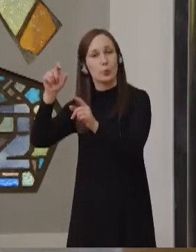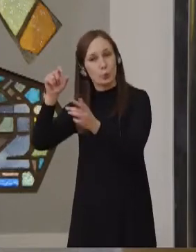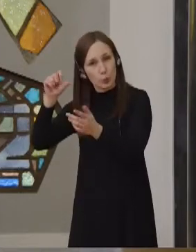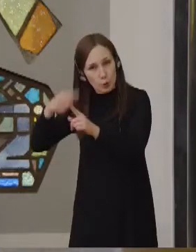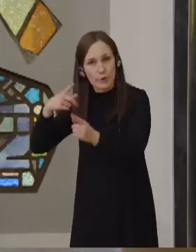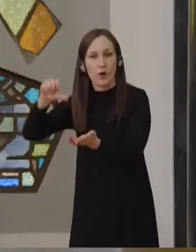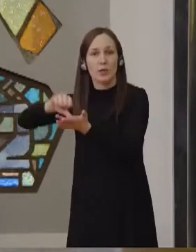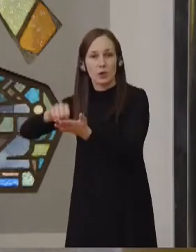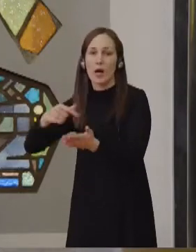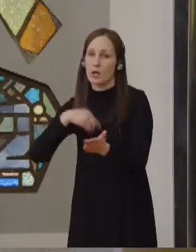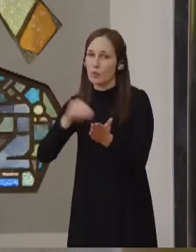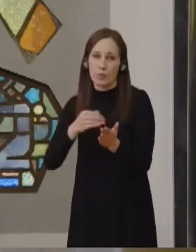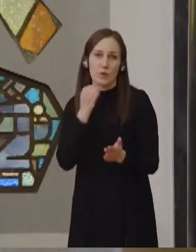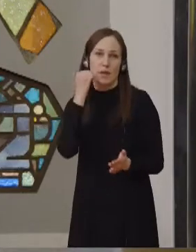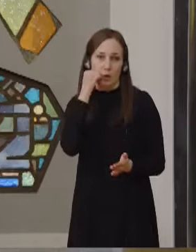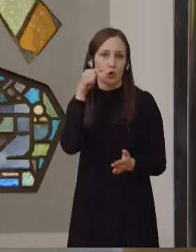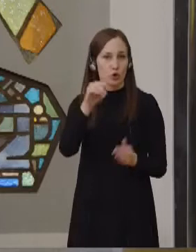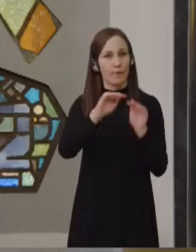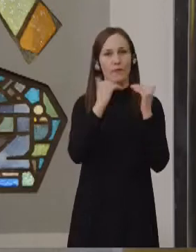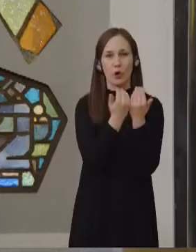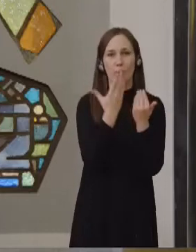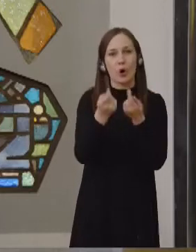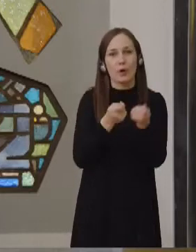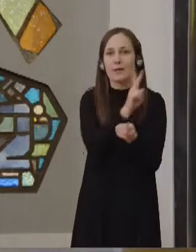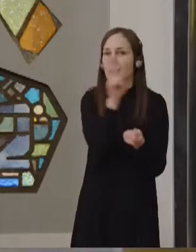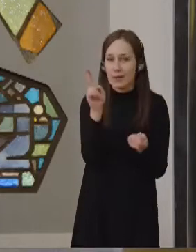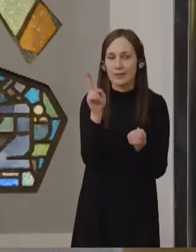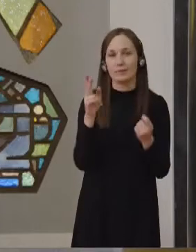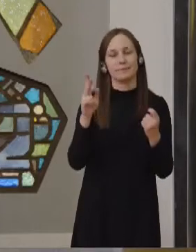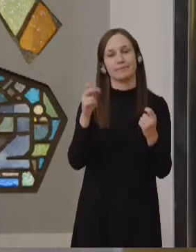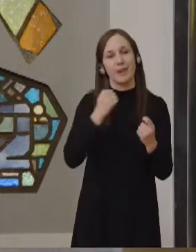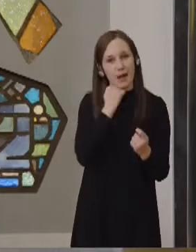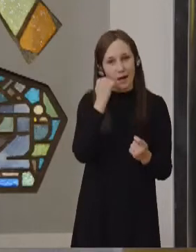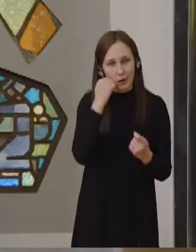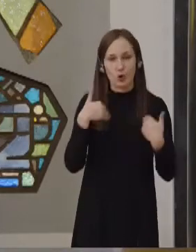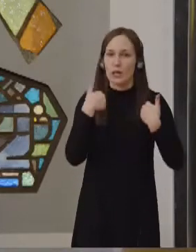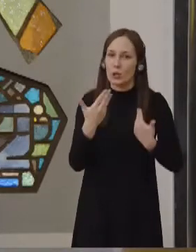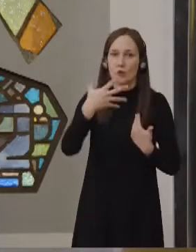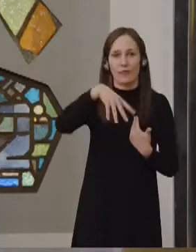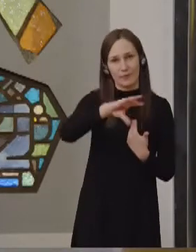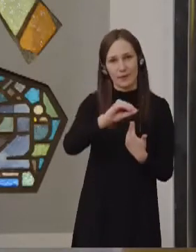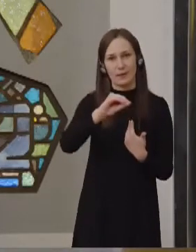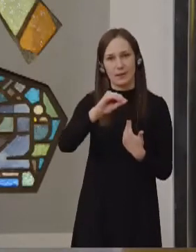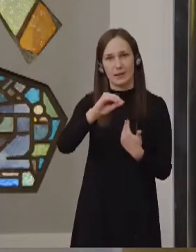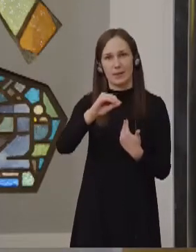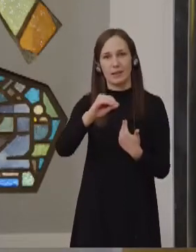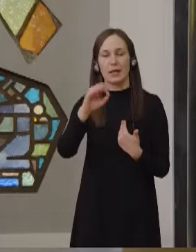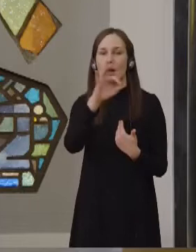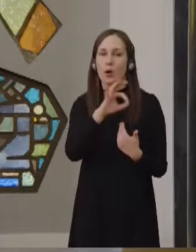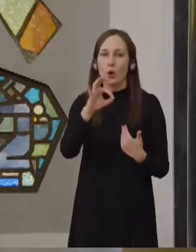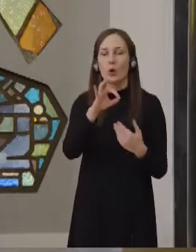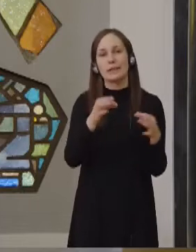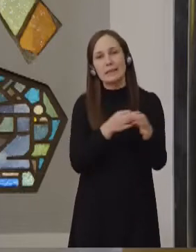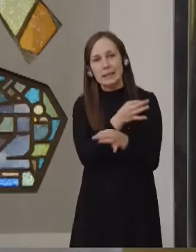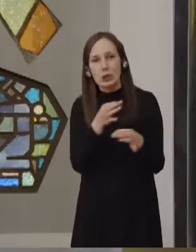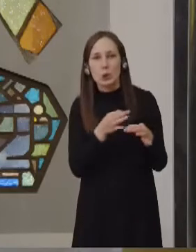the organizers of this important forum, and I wish you all a very meaningful, reflective, and productive